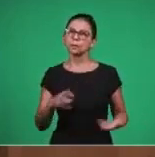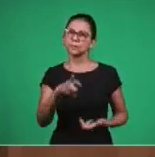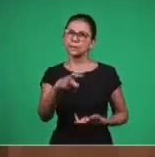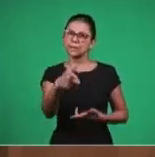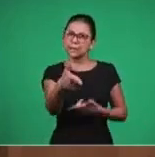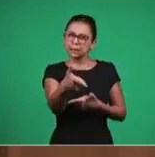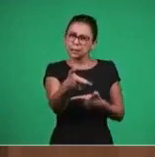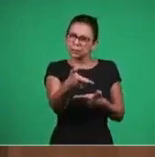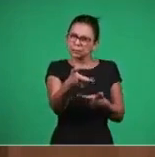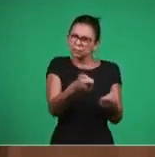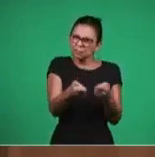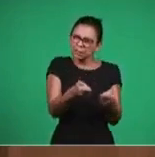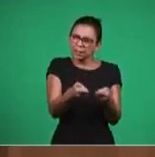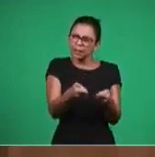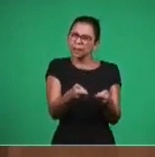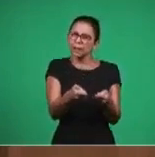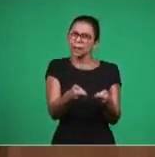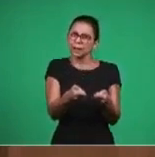what want to